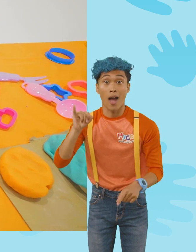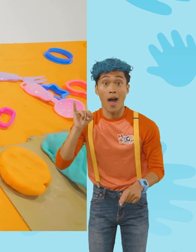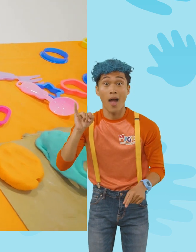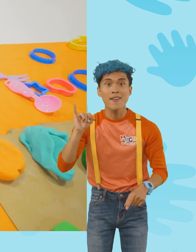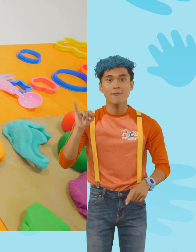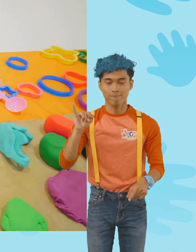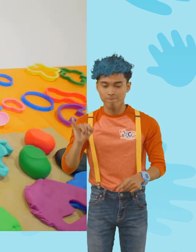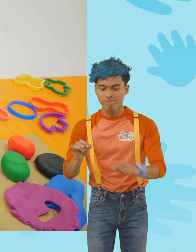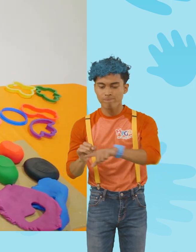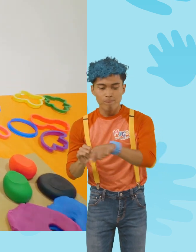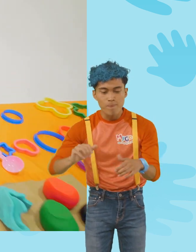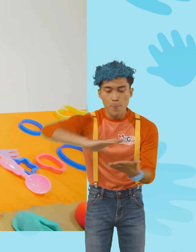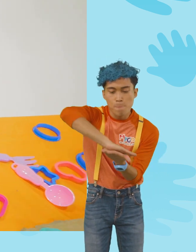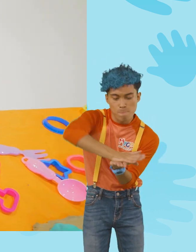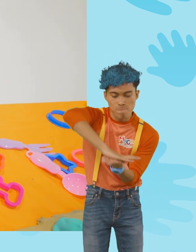I.